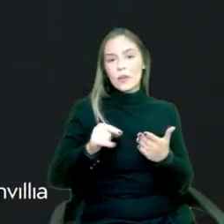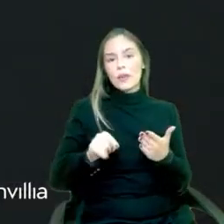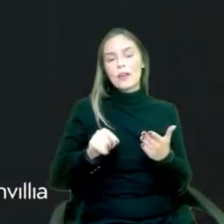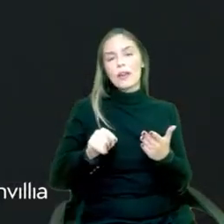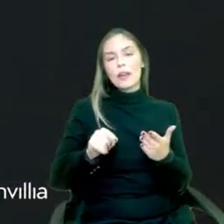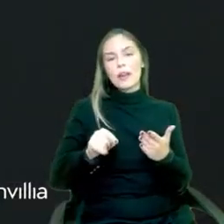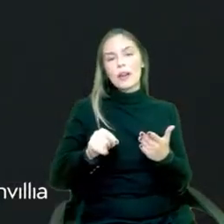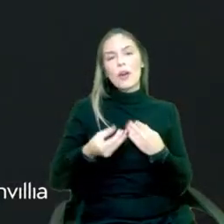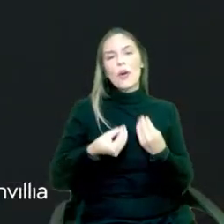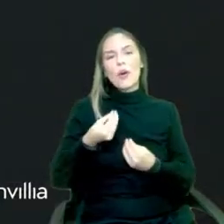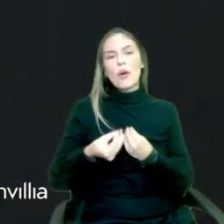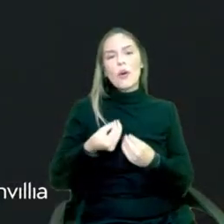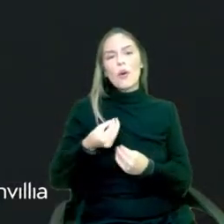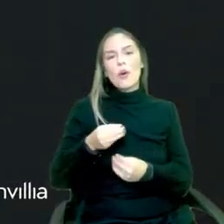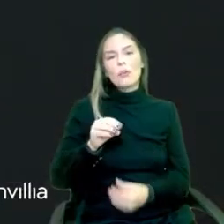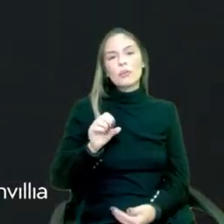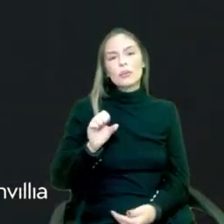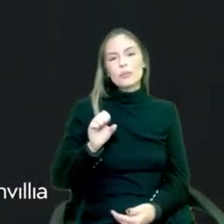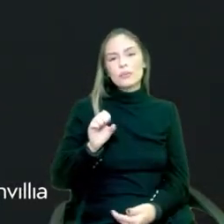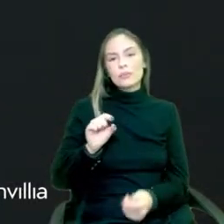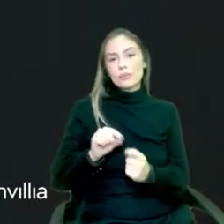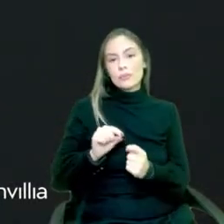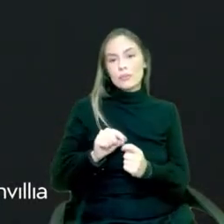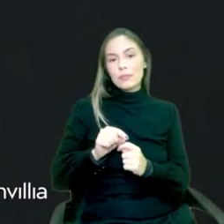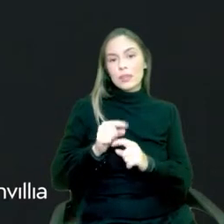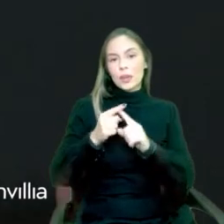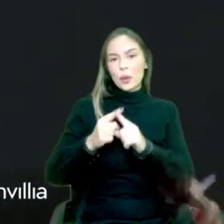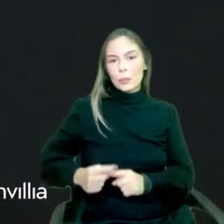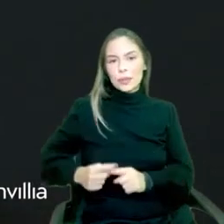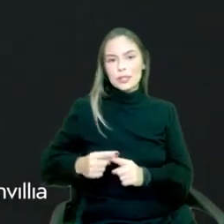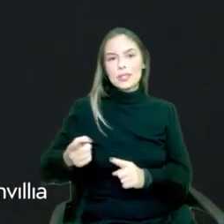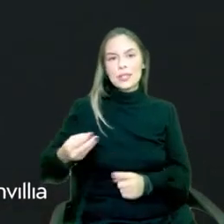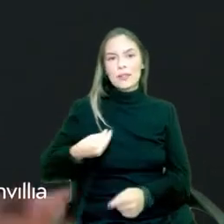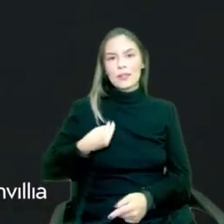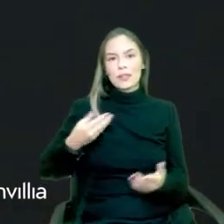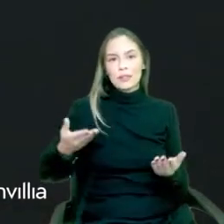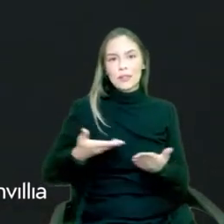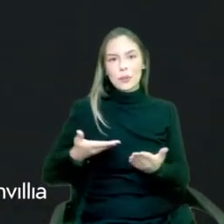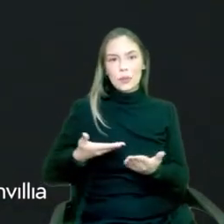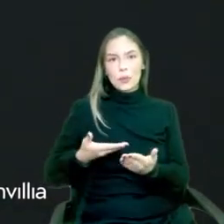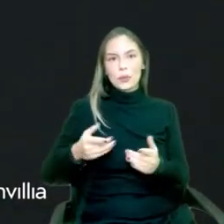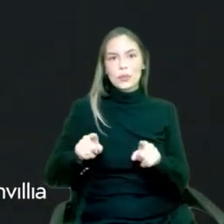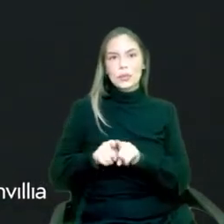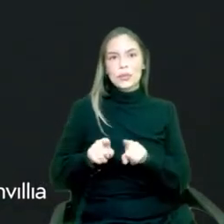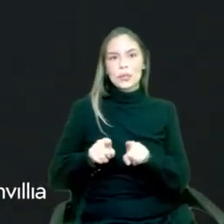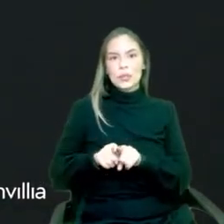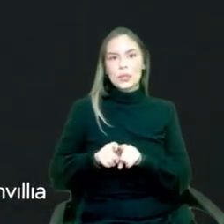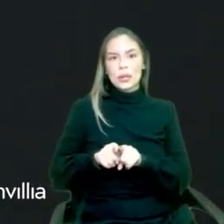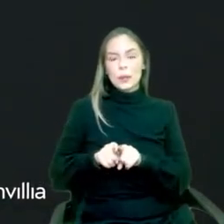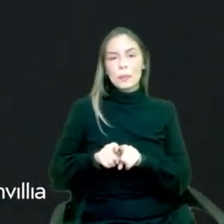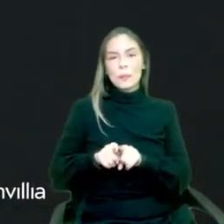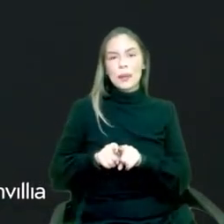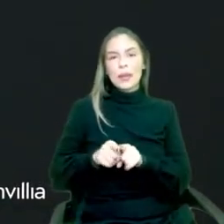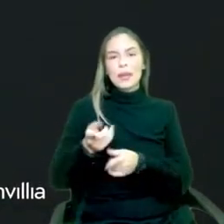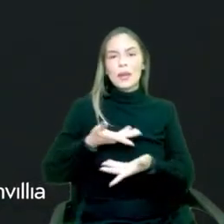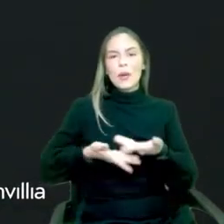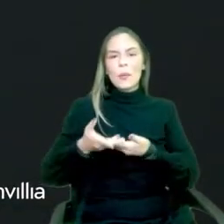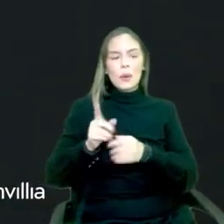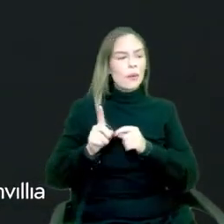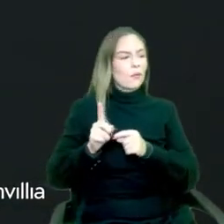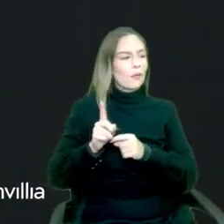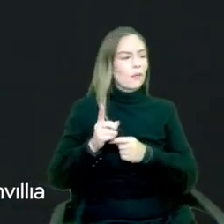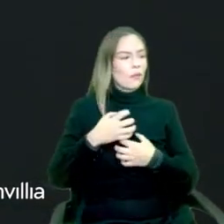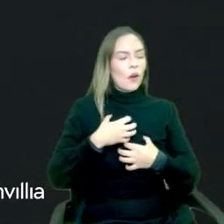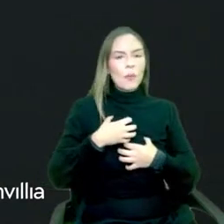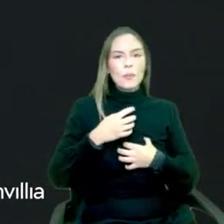It's highly competitive these days, and we're gonna share some ways to maybe be a little unique in this